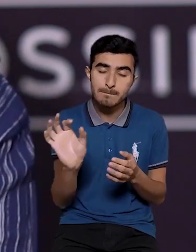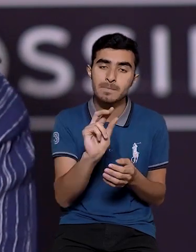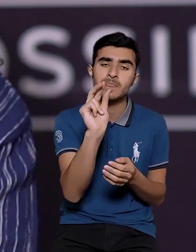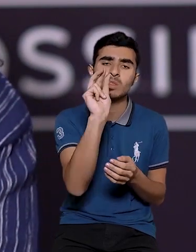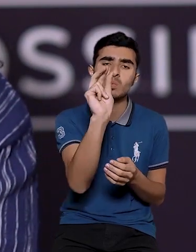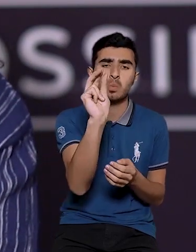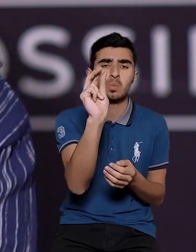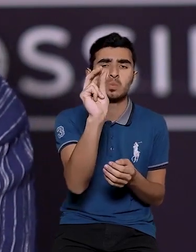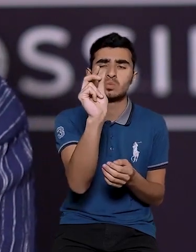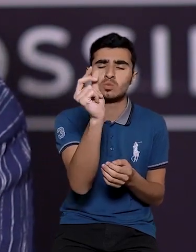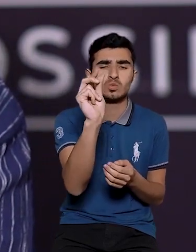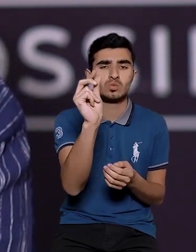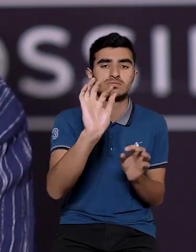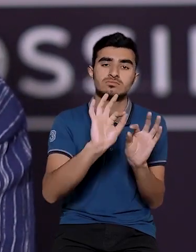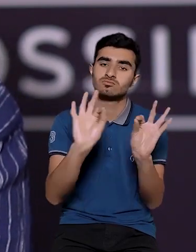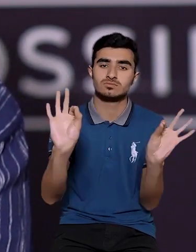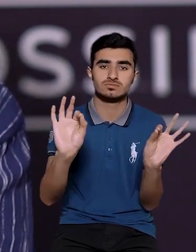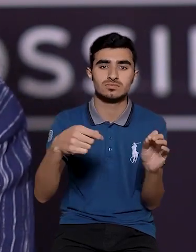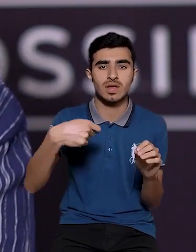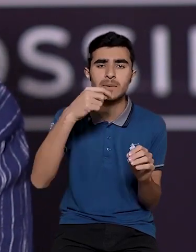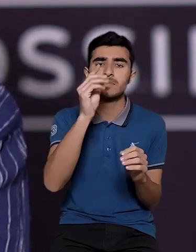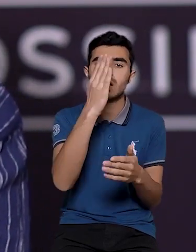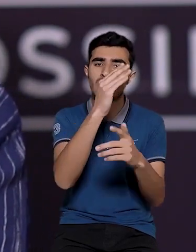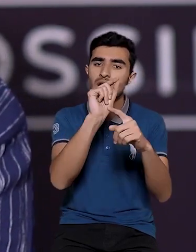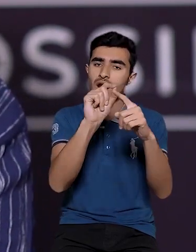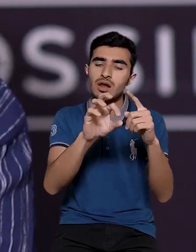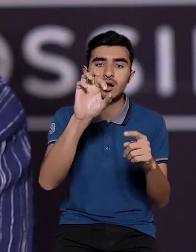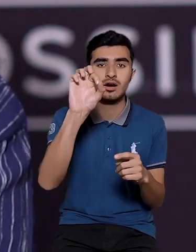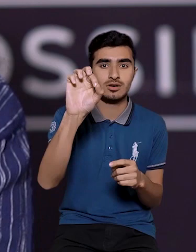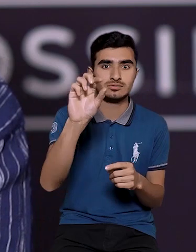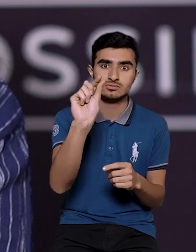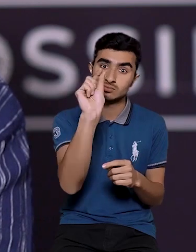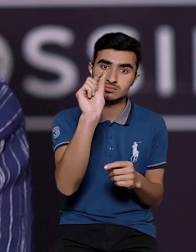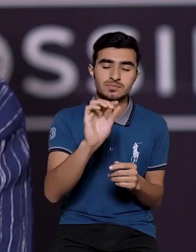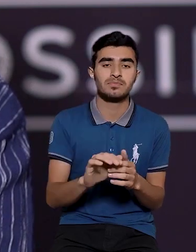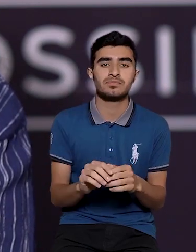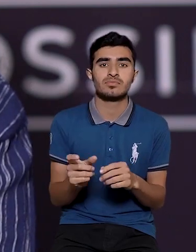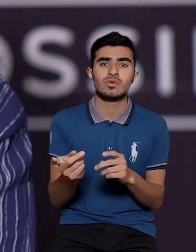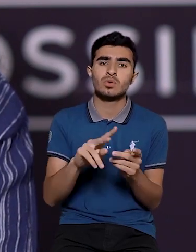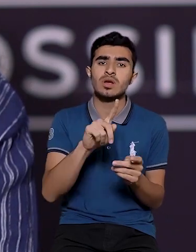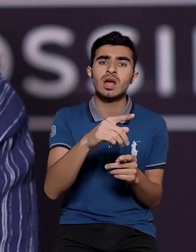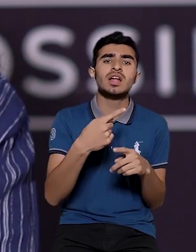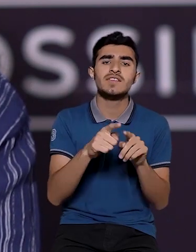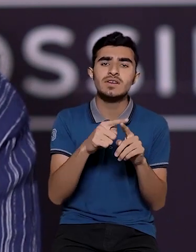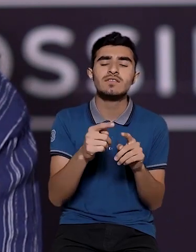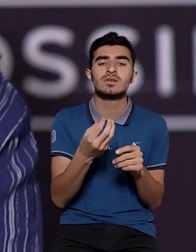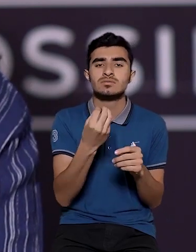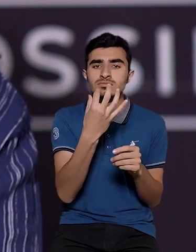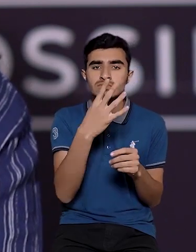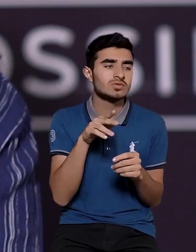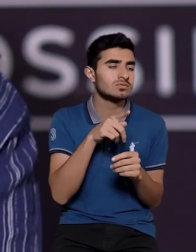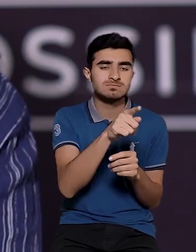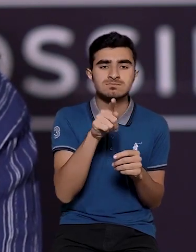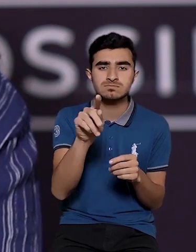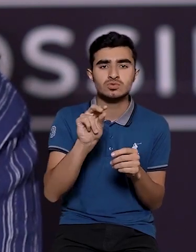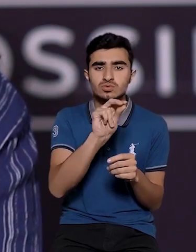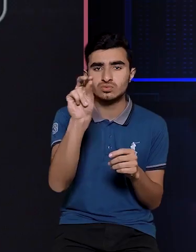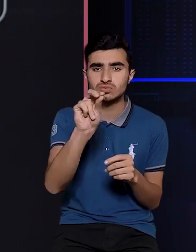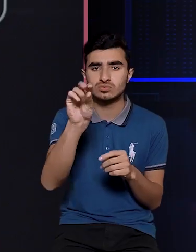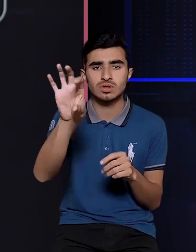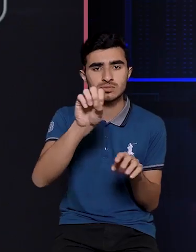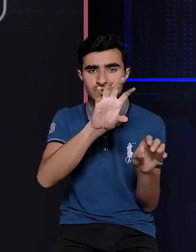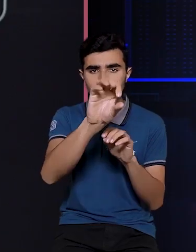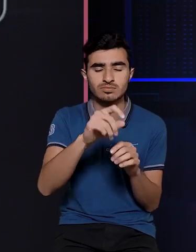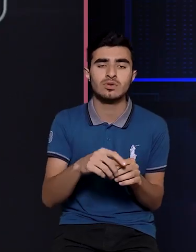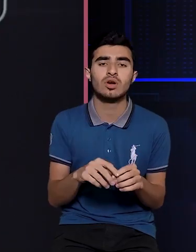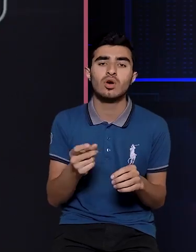waste even a tiny bit of honey, because it's a whole lifetime's worth of work for a bee. They